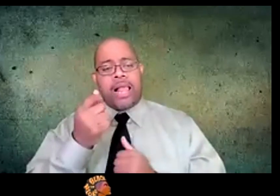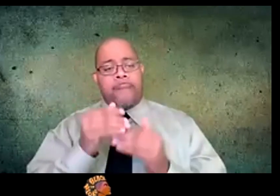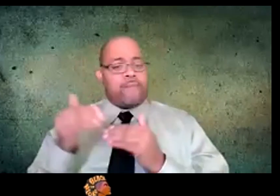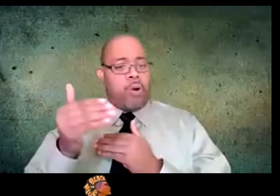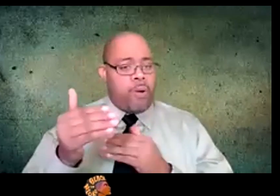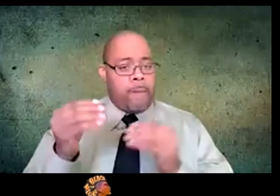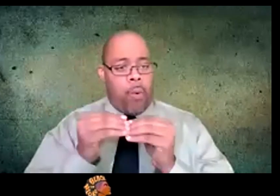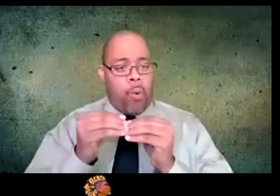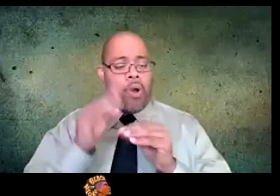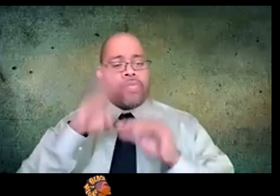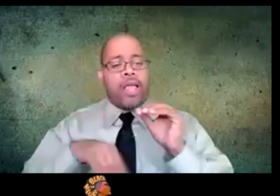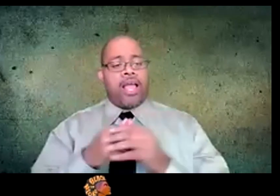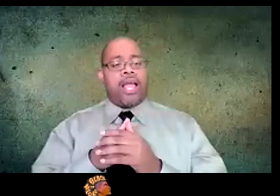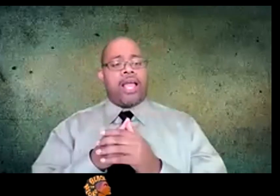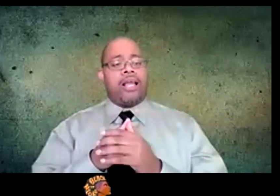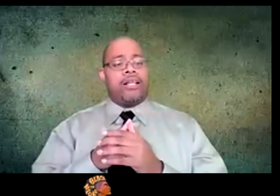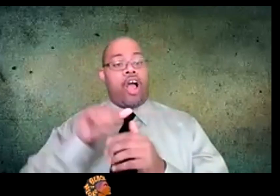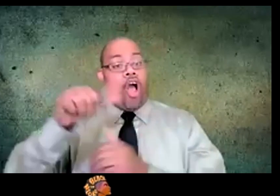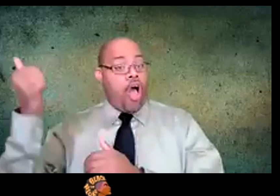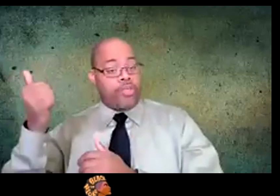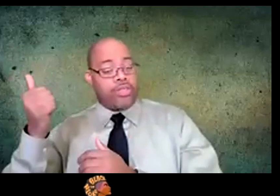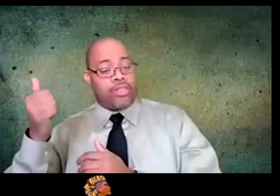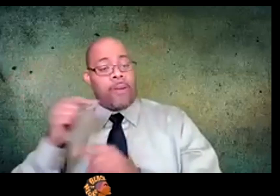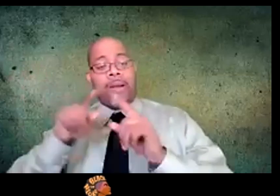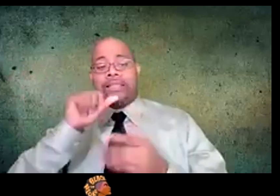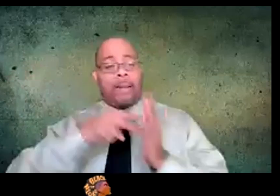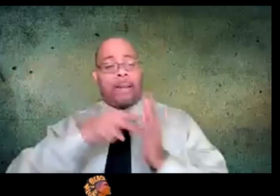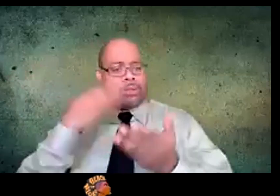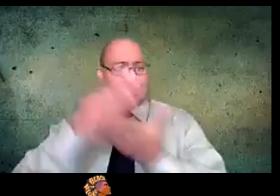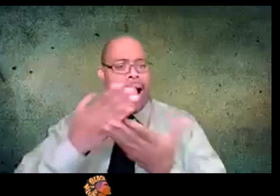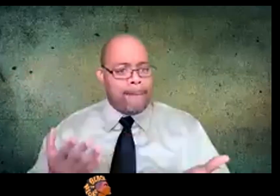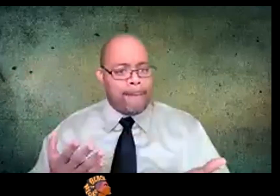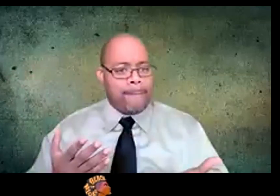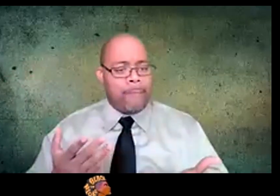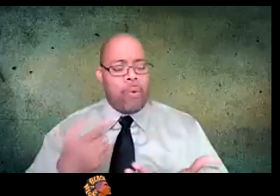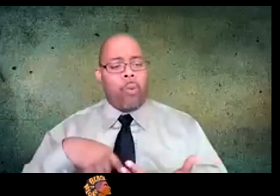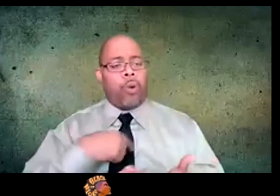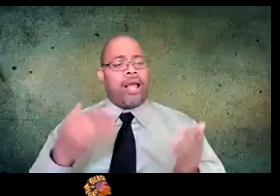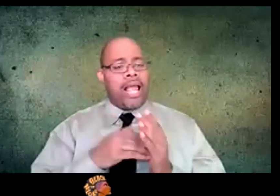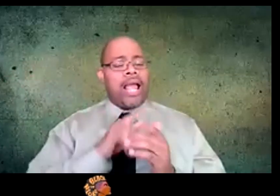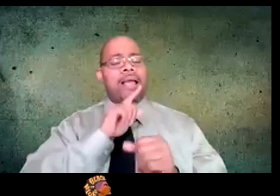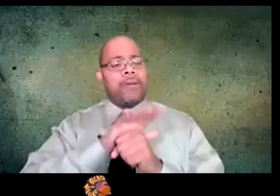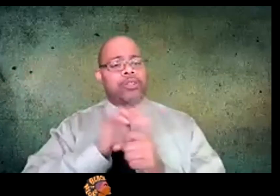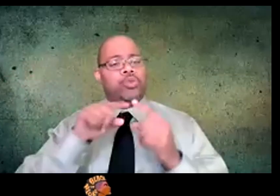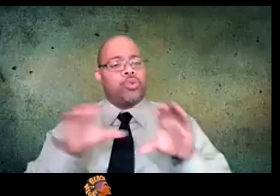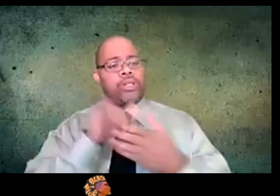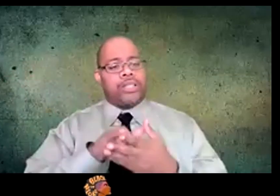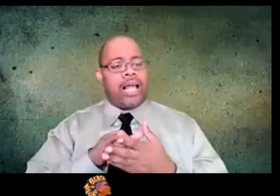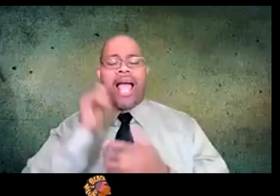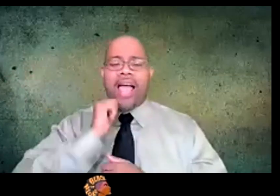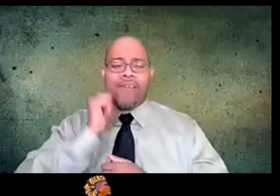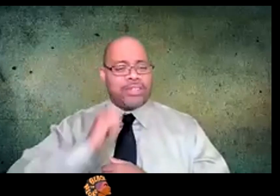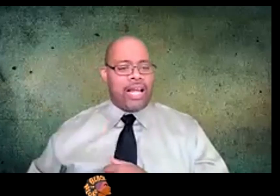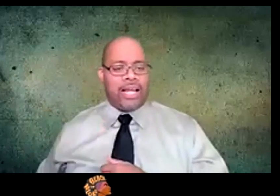on down the road than others, but that doesn't mean we stop. I mean, we are, again, committed to doing this day in and day